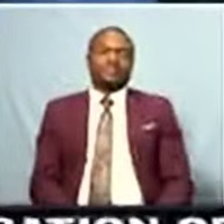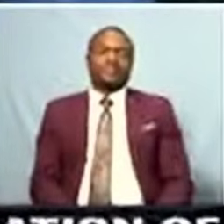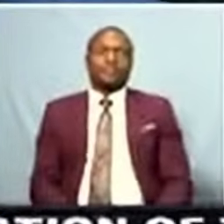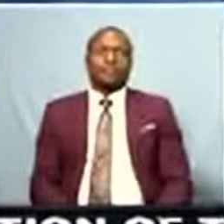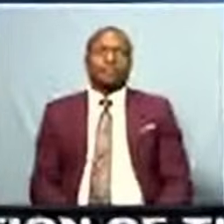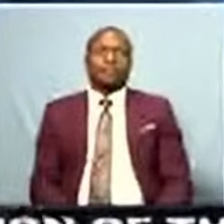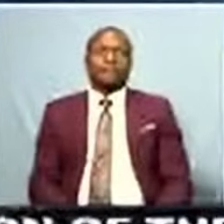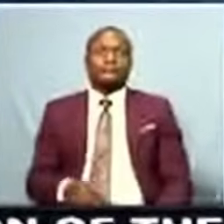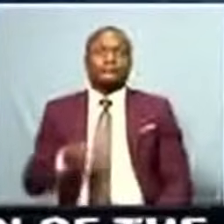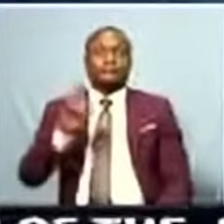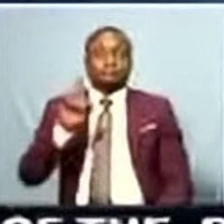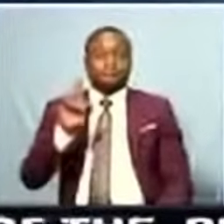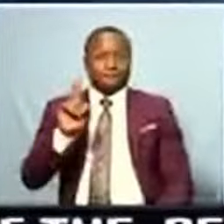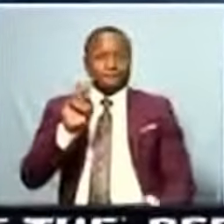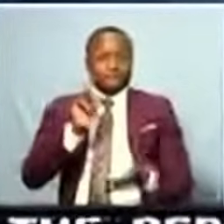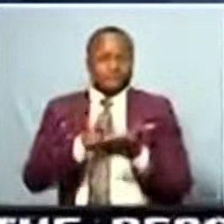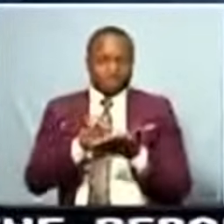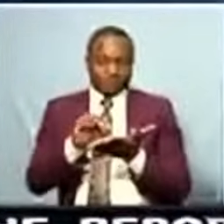So if the 1 million